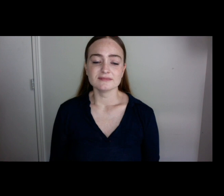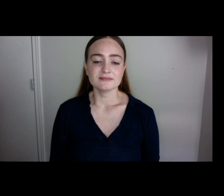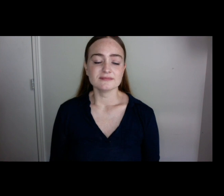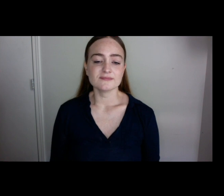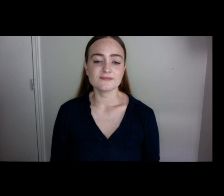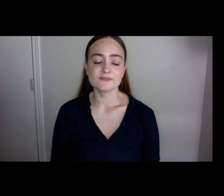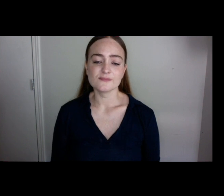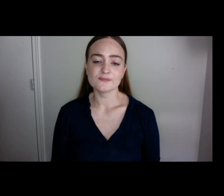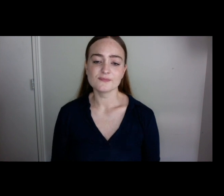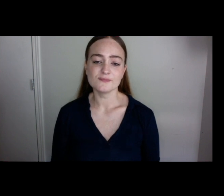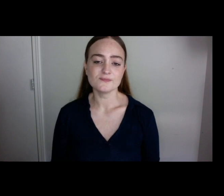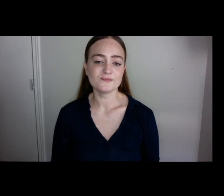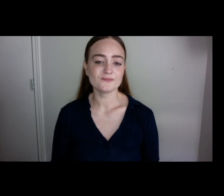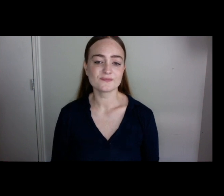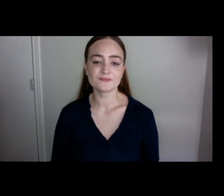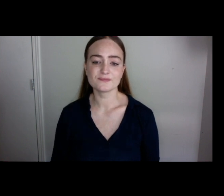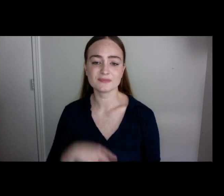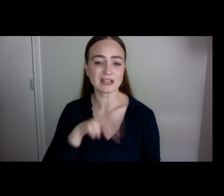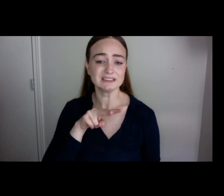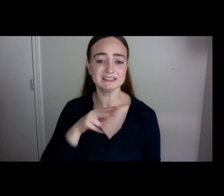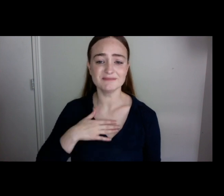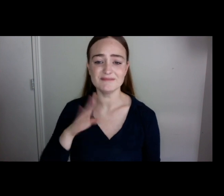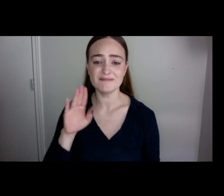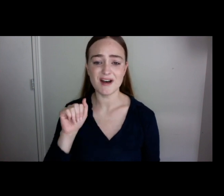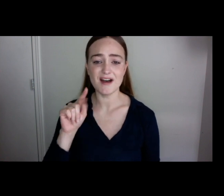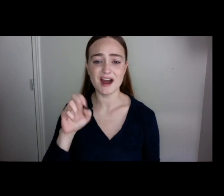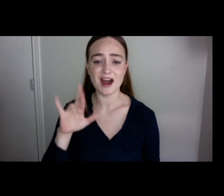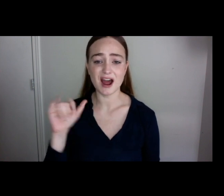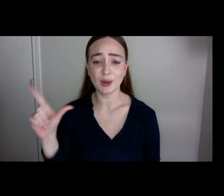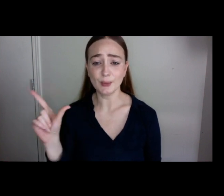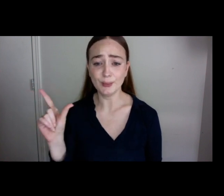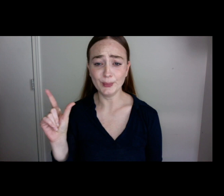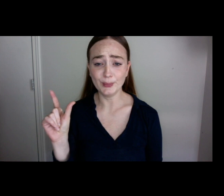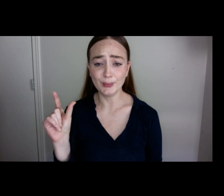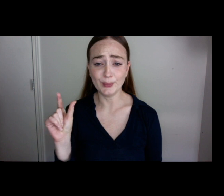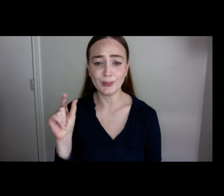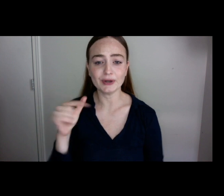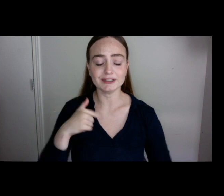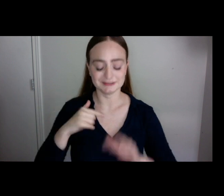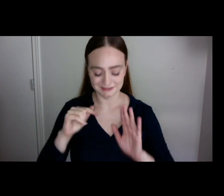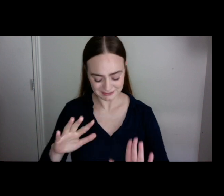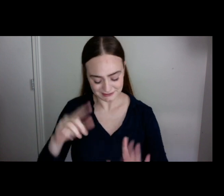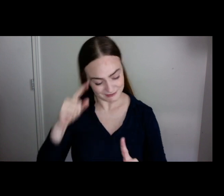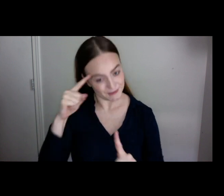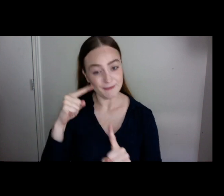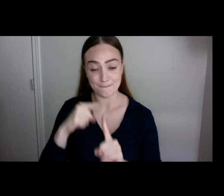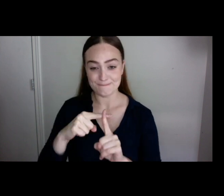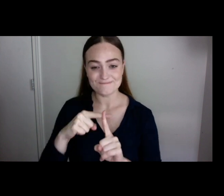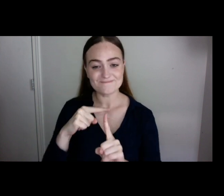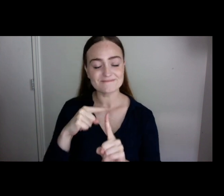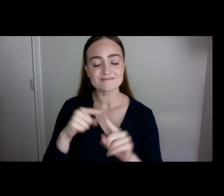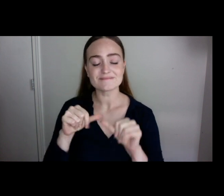I pull myself together, but I'm so in my head